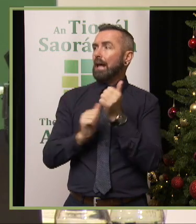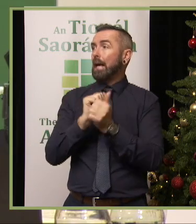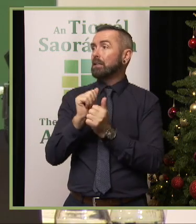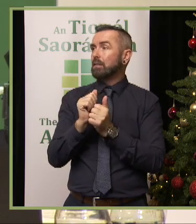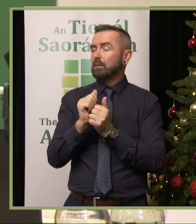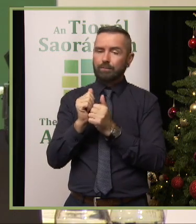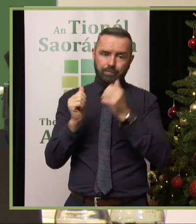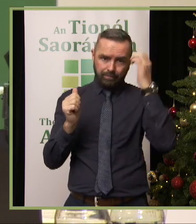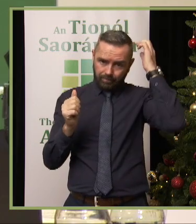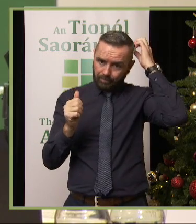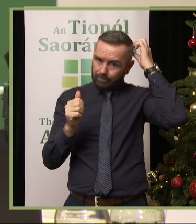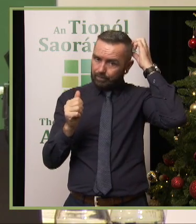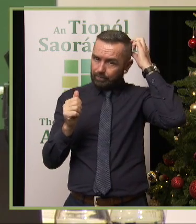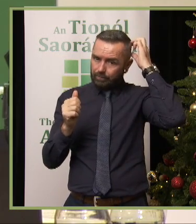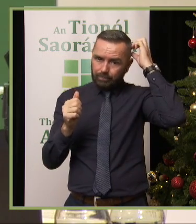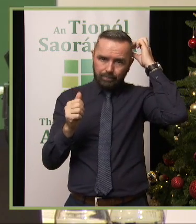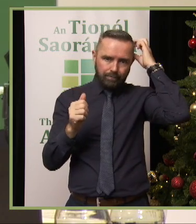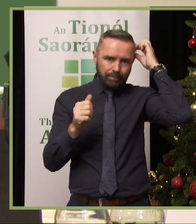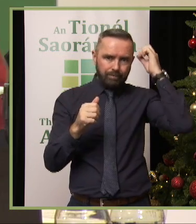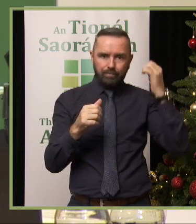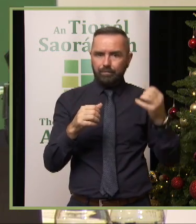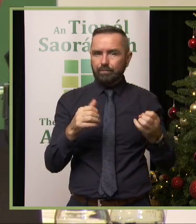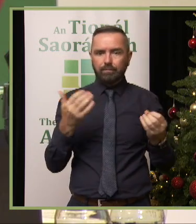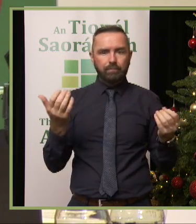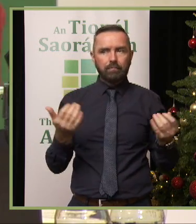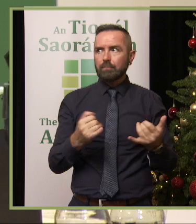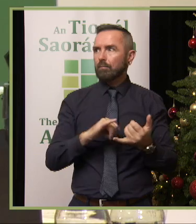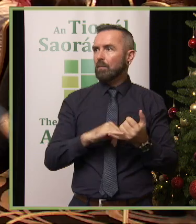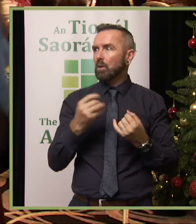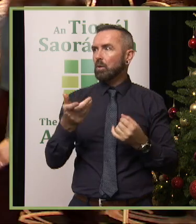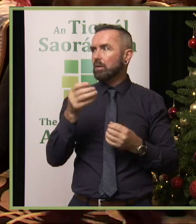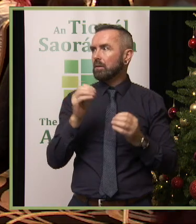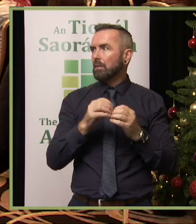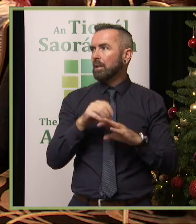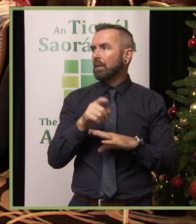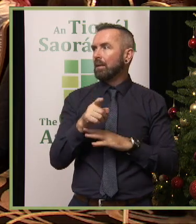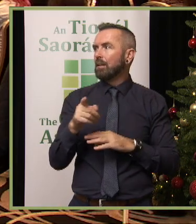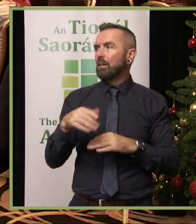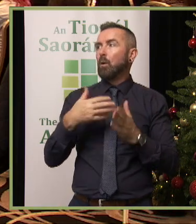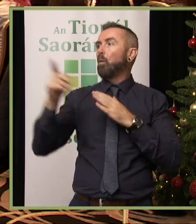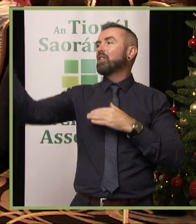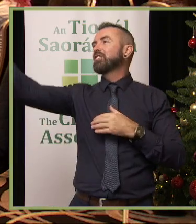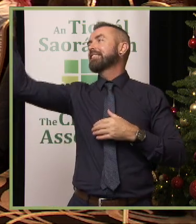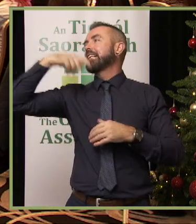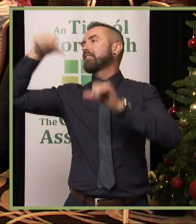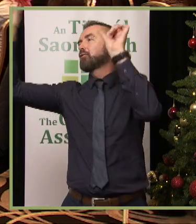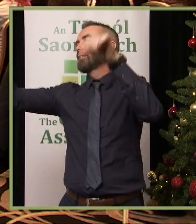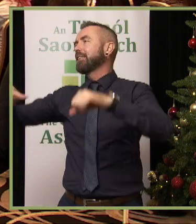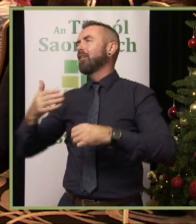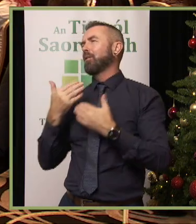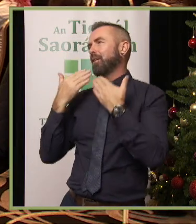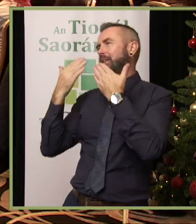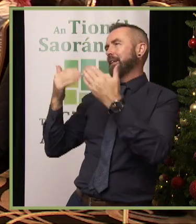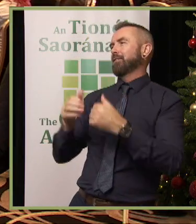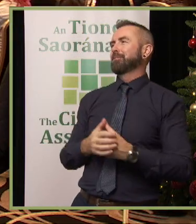Again, would anyone like to? Is there anyone who wants to suggest that? Ailish, table 7. Okay. Thank you, Ailish, for suggesting